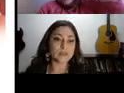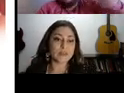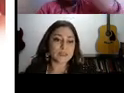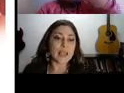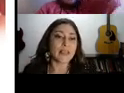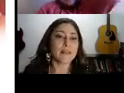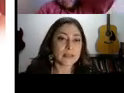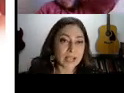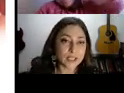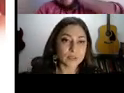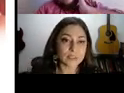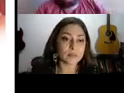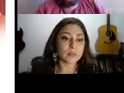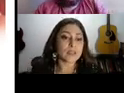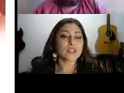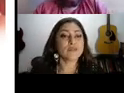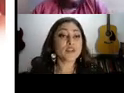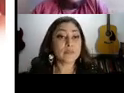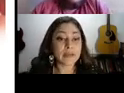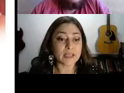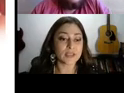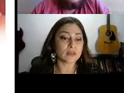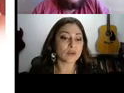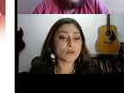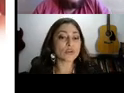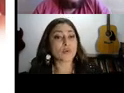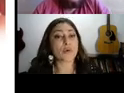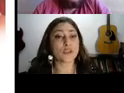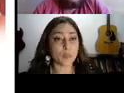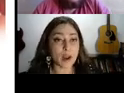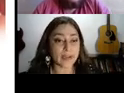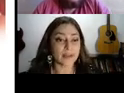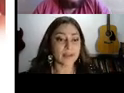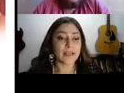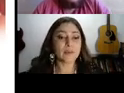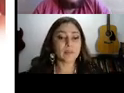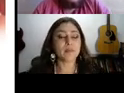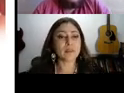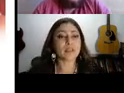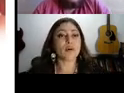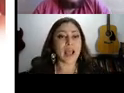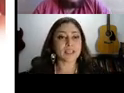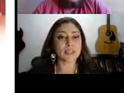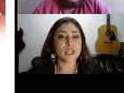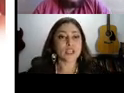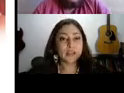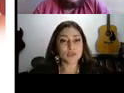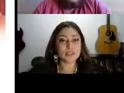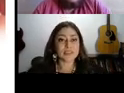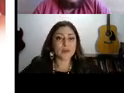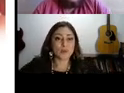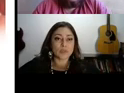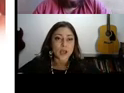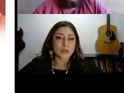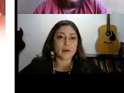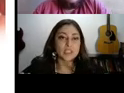address? That's ethnic nationalism, self-determination, cultural and racial pride, independent political action. So as you